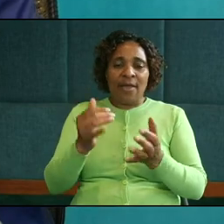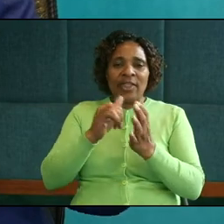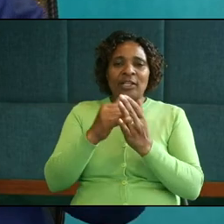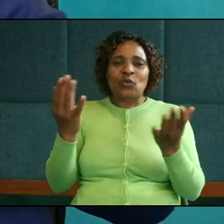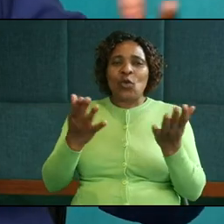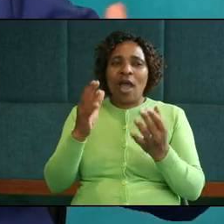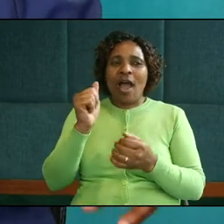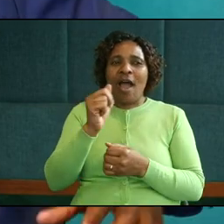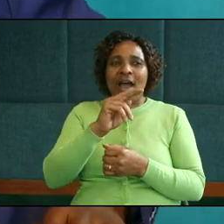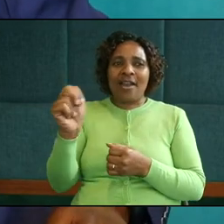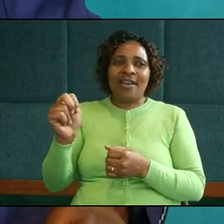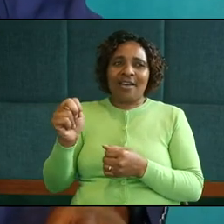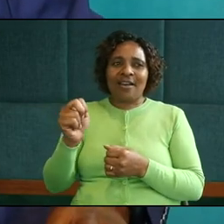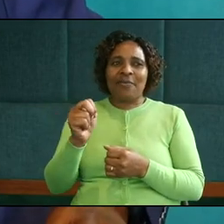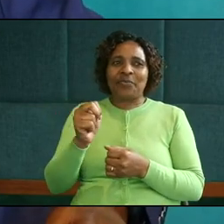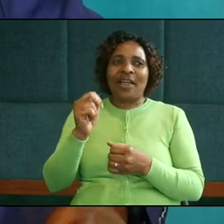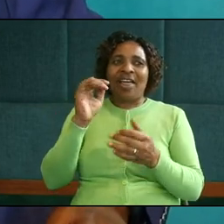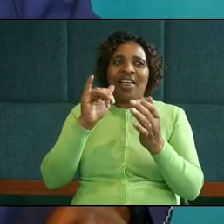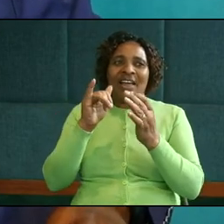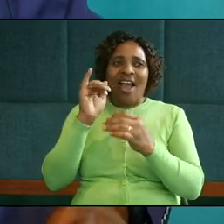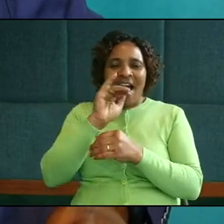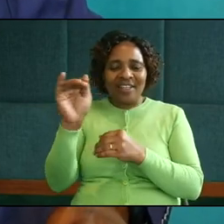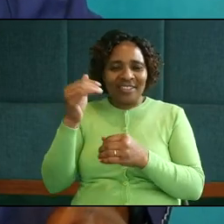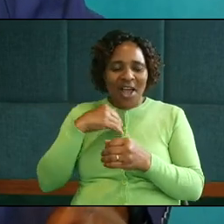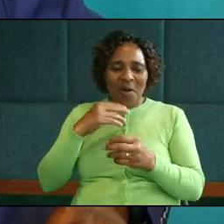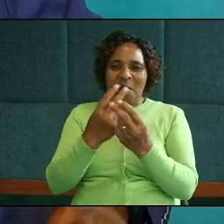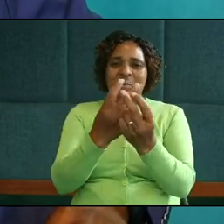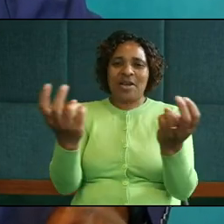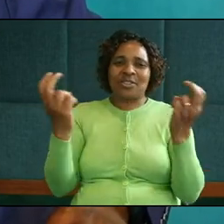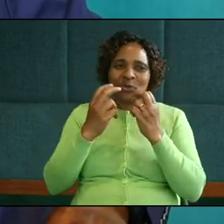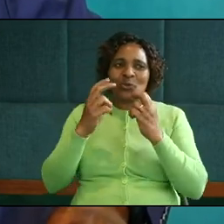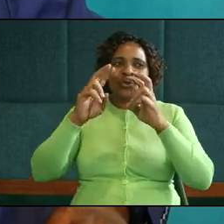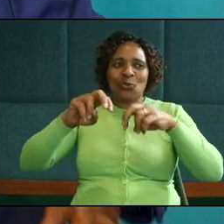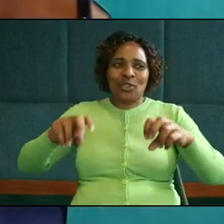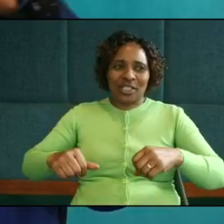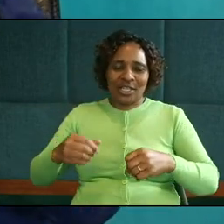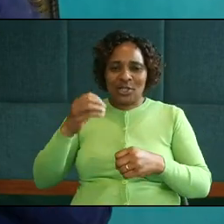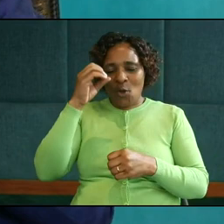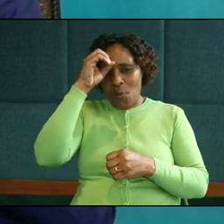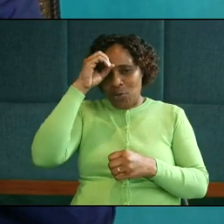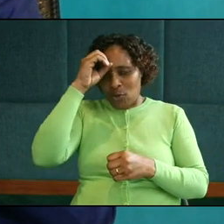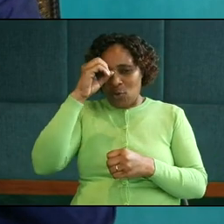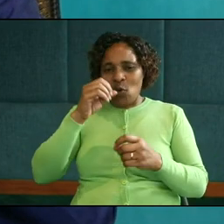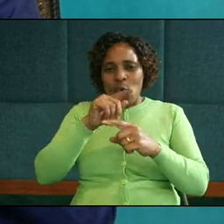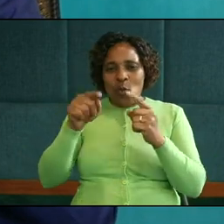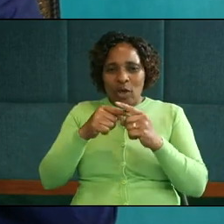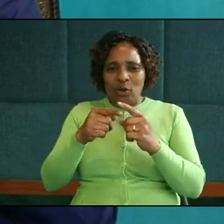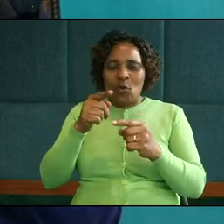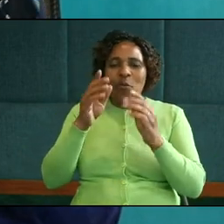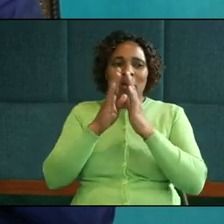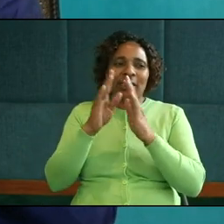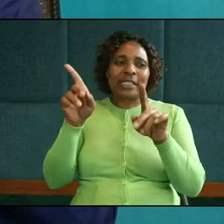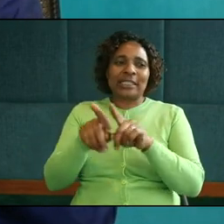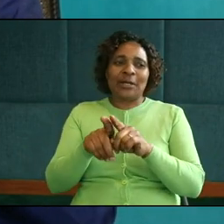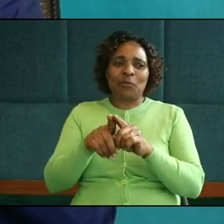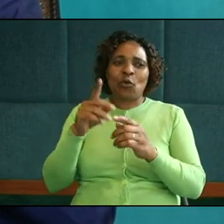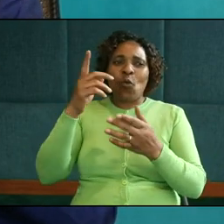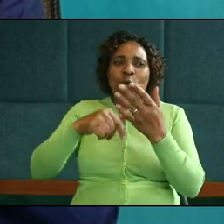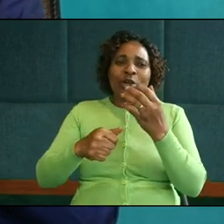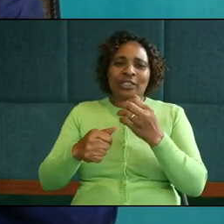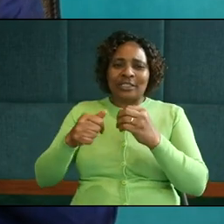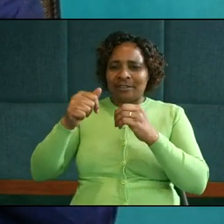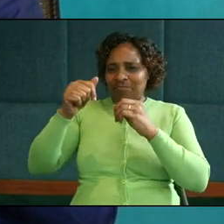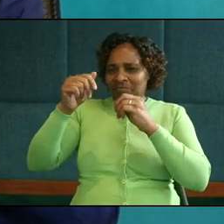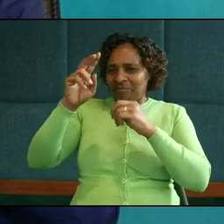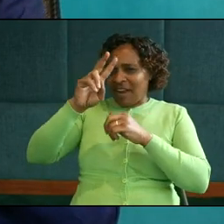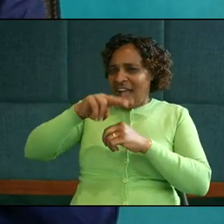was. But now I want to ask our panelists and just seek some opinion. When you're praying like that, what sort of attitude do you have to